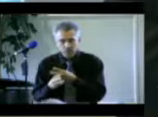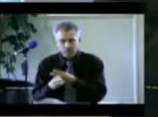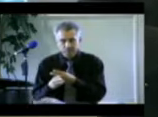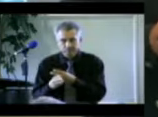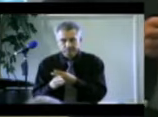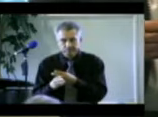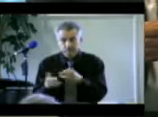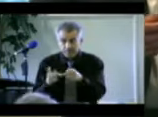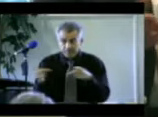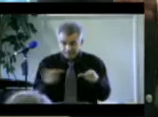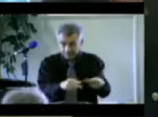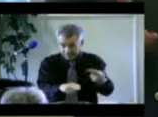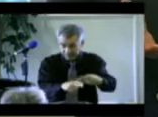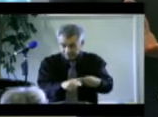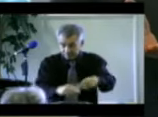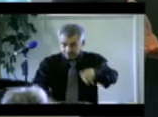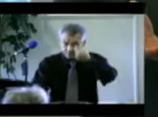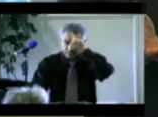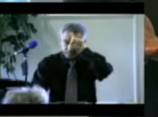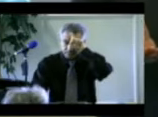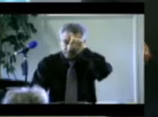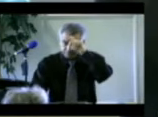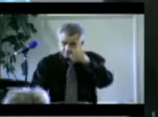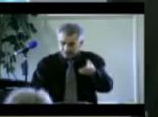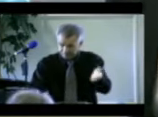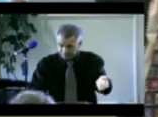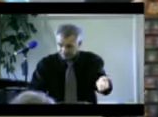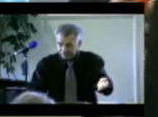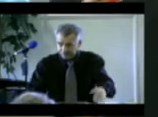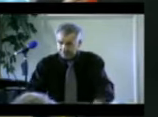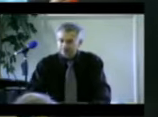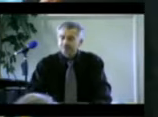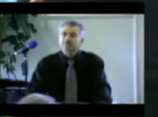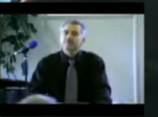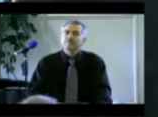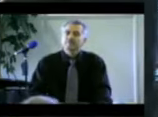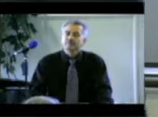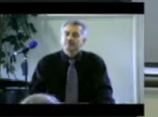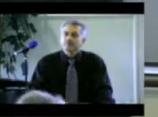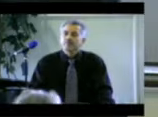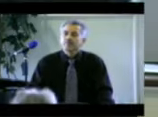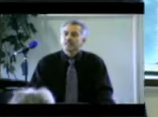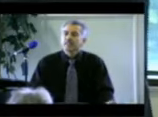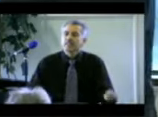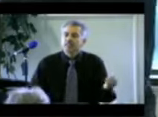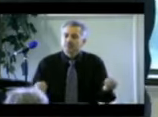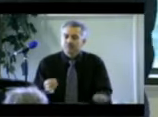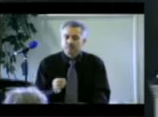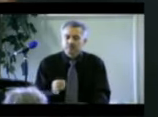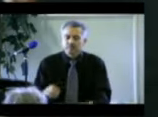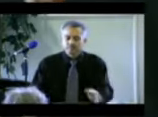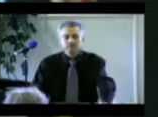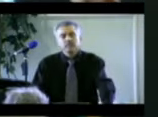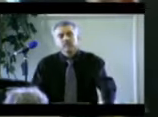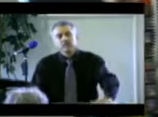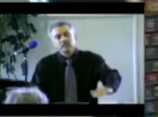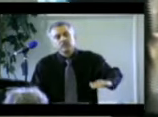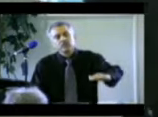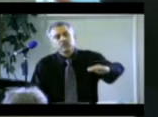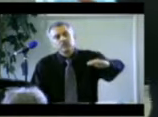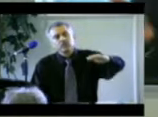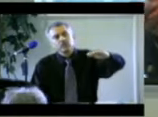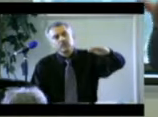little ark of safety that saved him. Well, he has grown. He's been